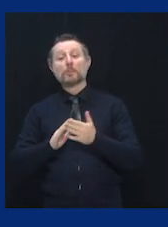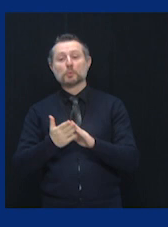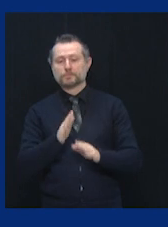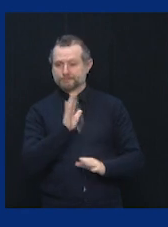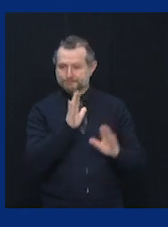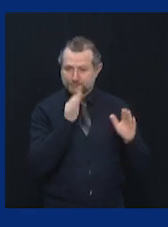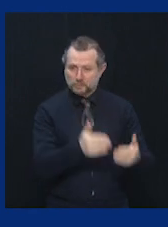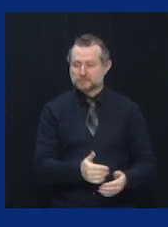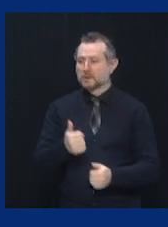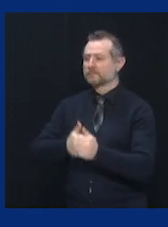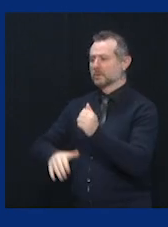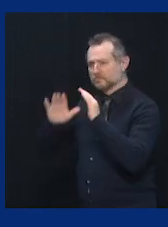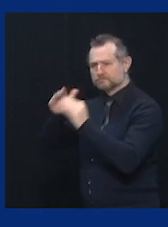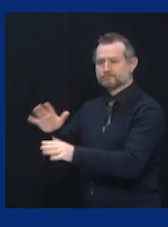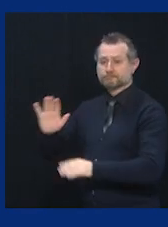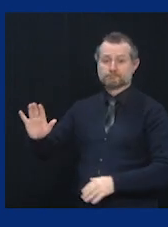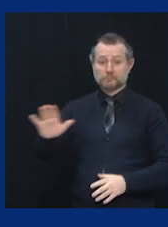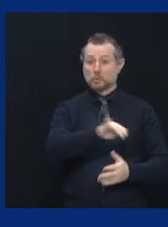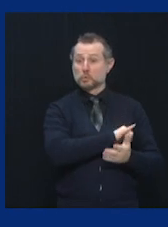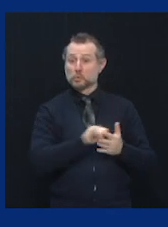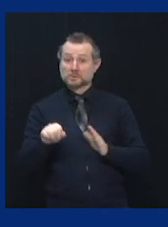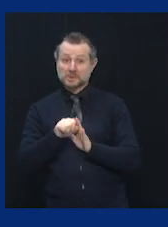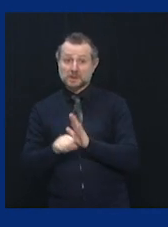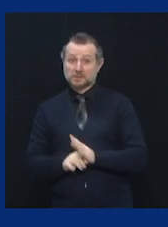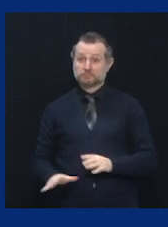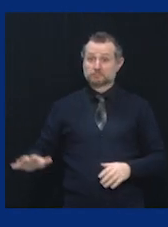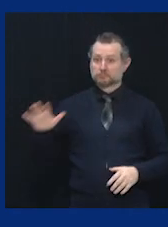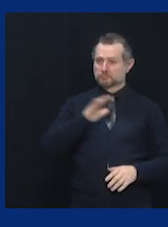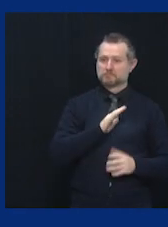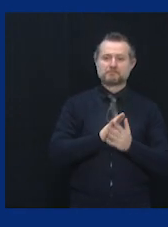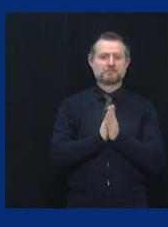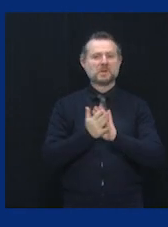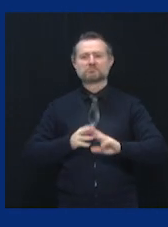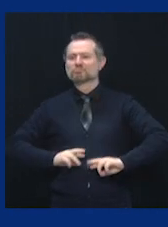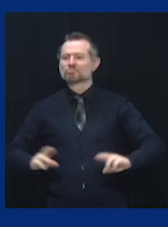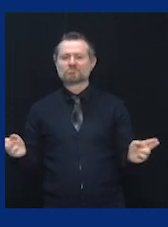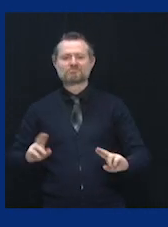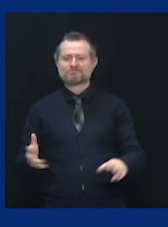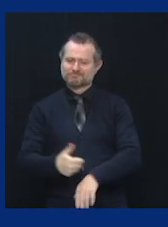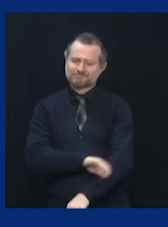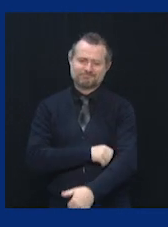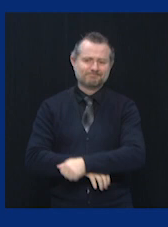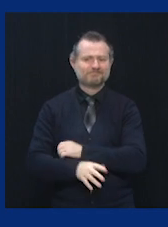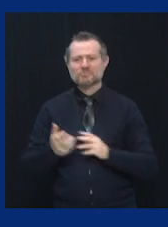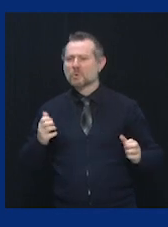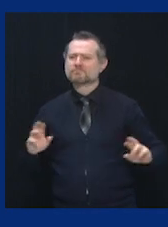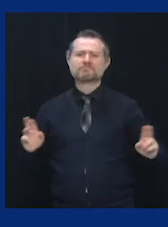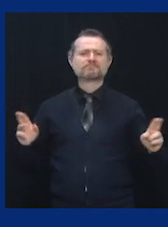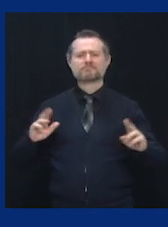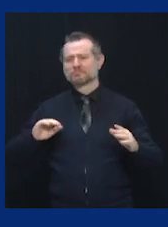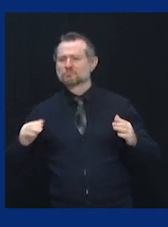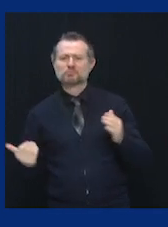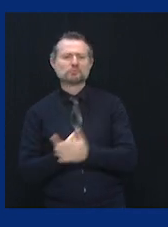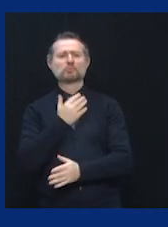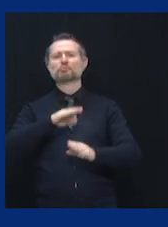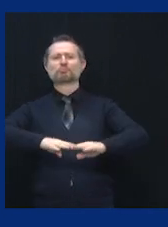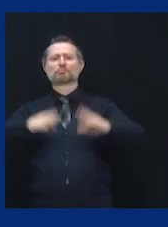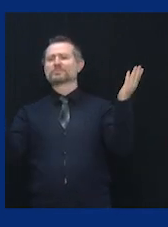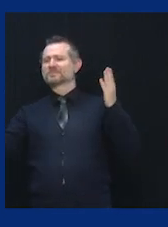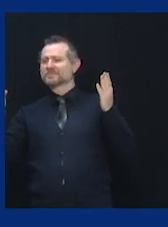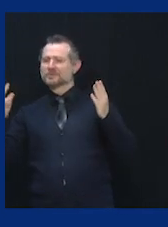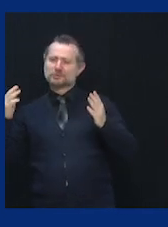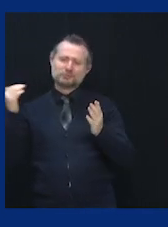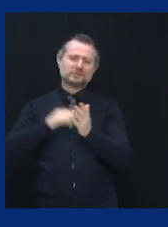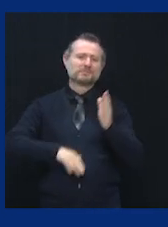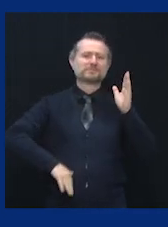State is ready to go. We're anxious to get on with the reopening and the rebuilding, and